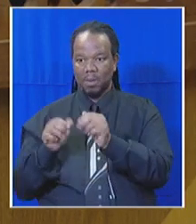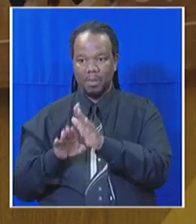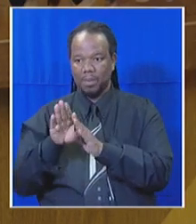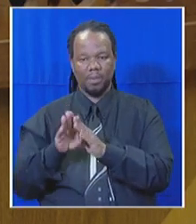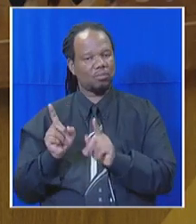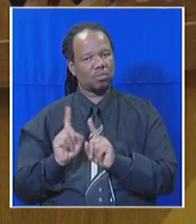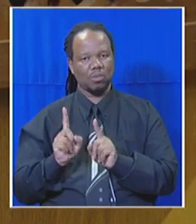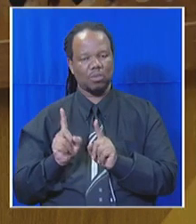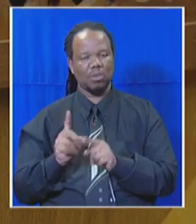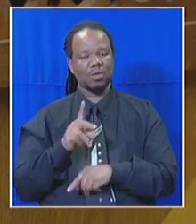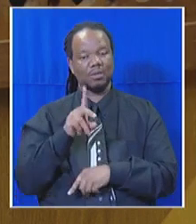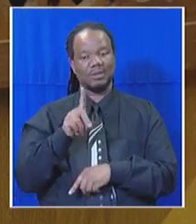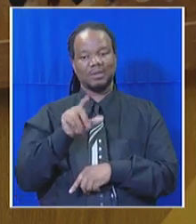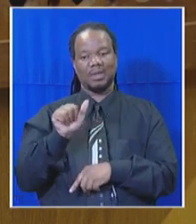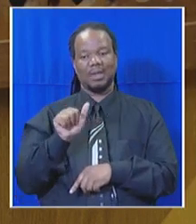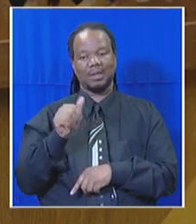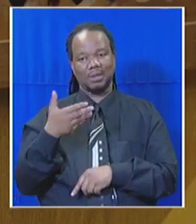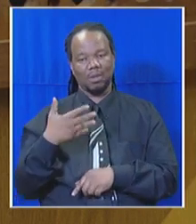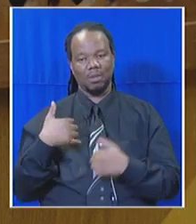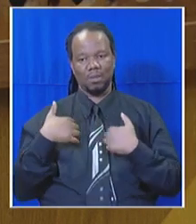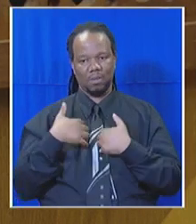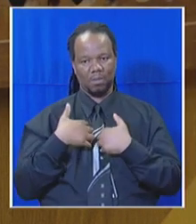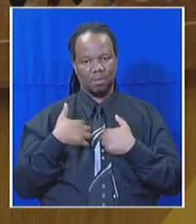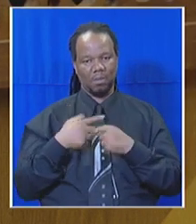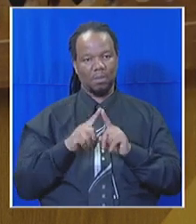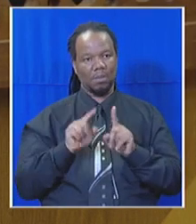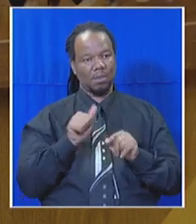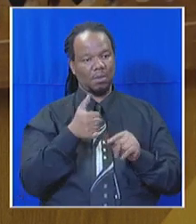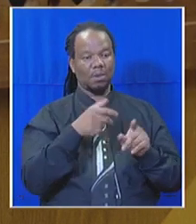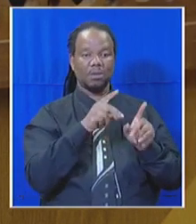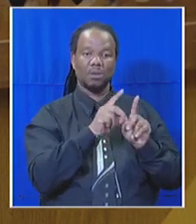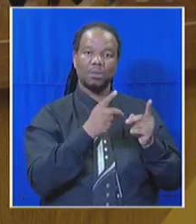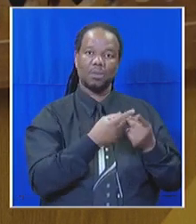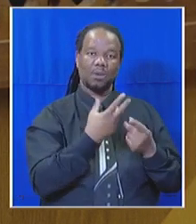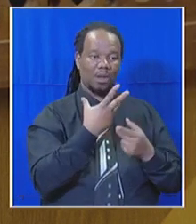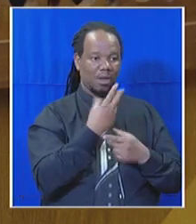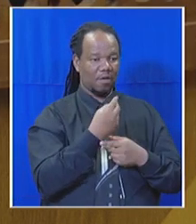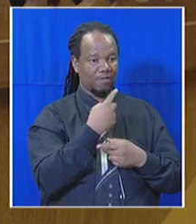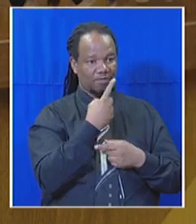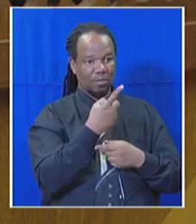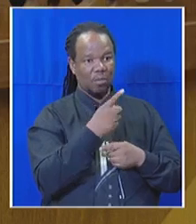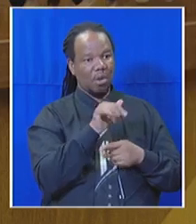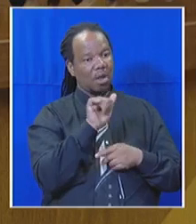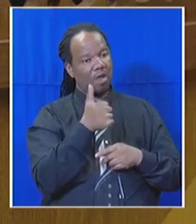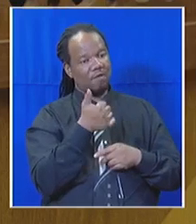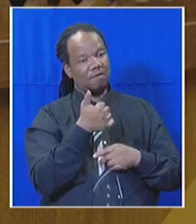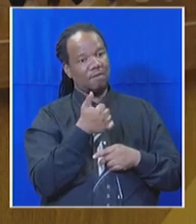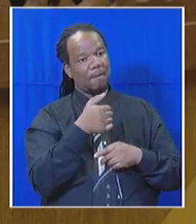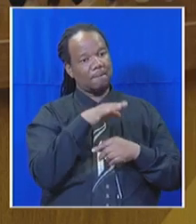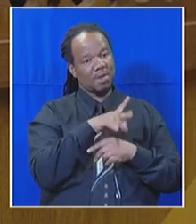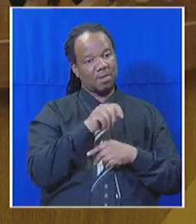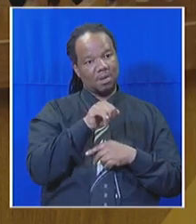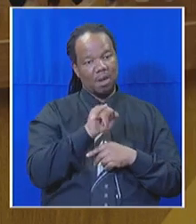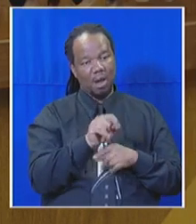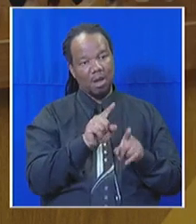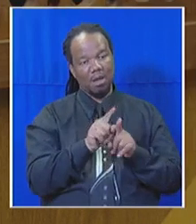contention of the DA that this department should be part of a single super finance and economic ministry encompassing DTI, economic